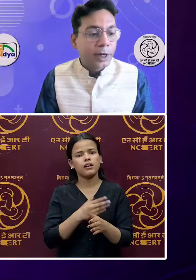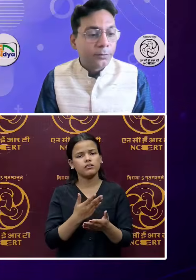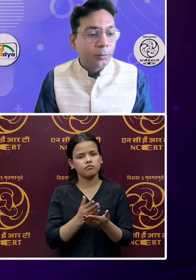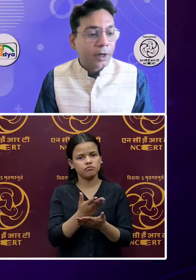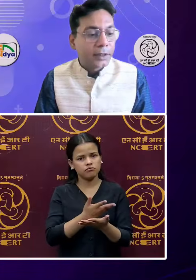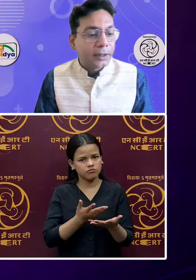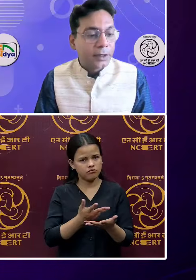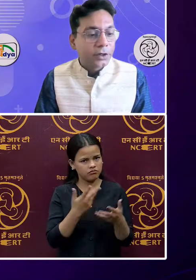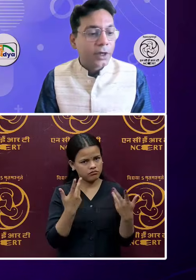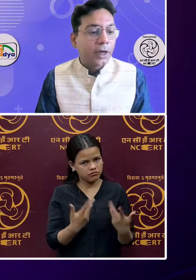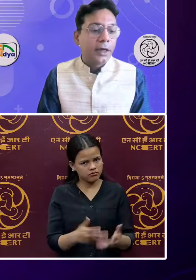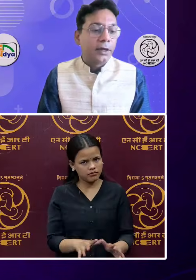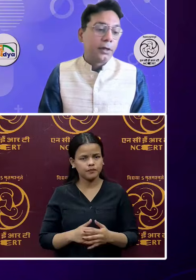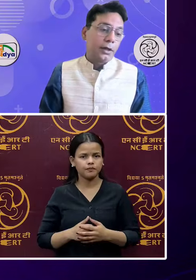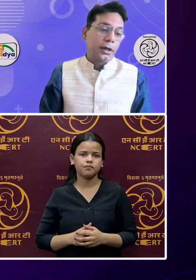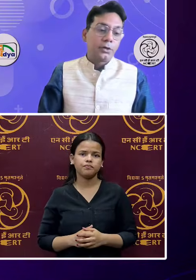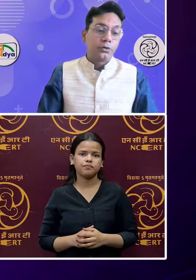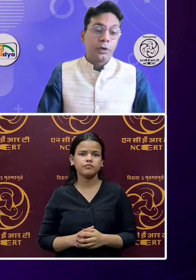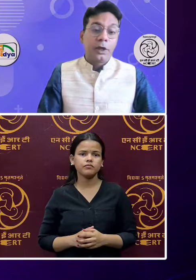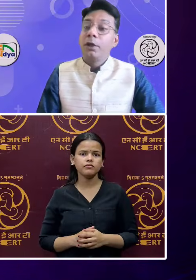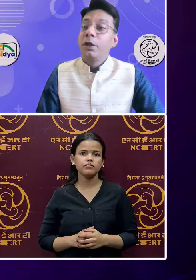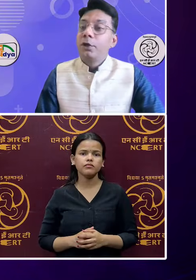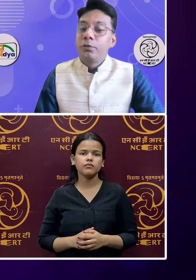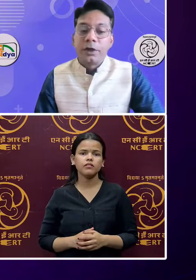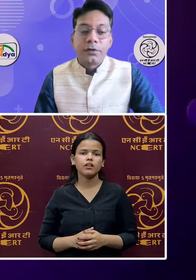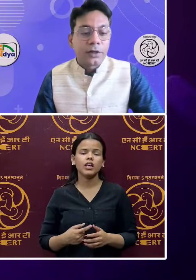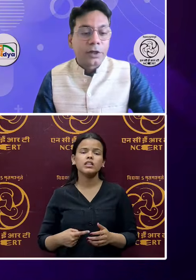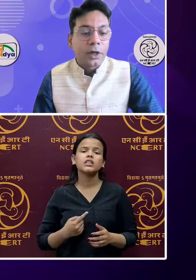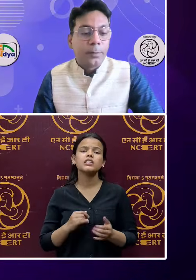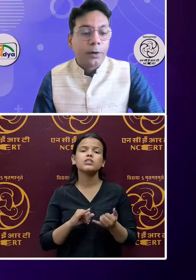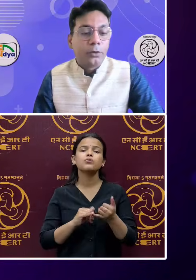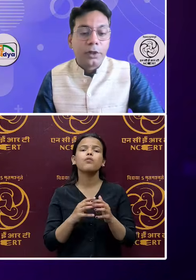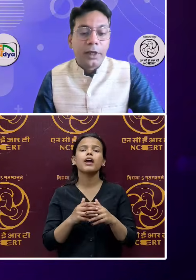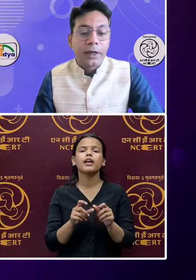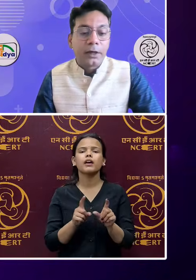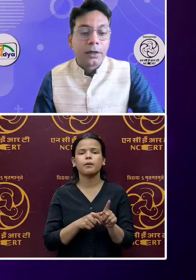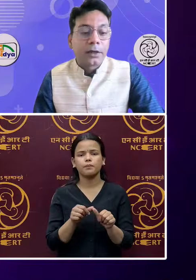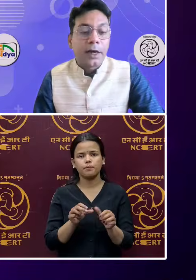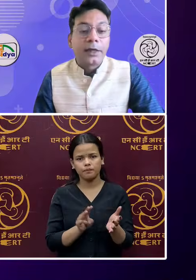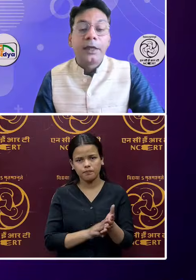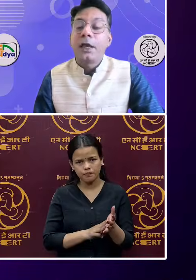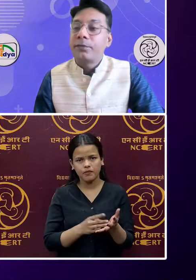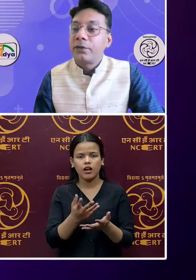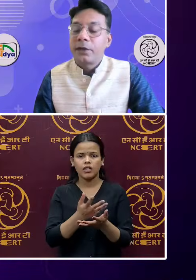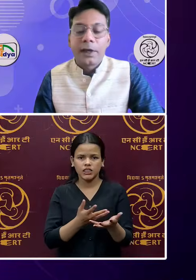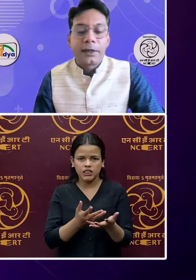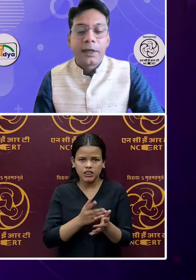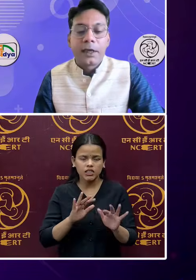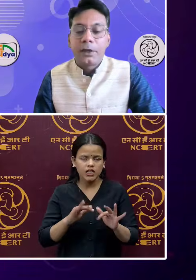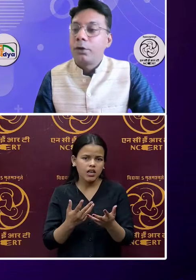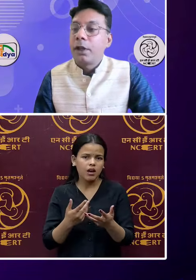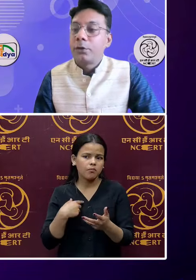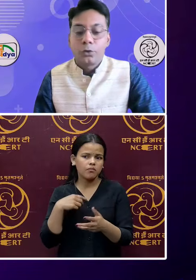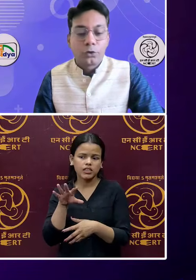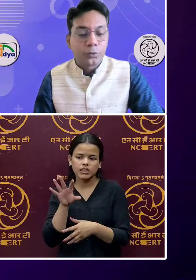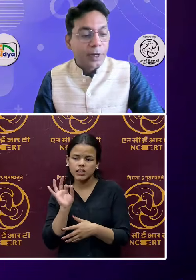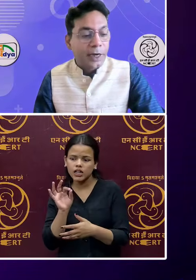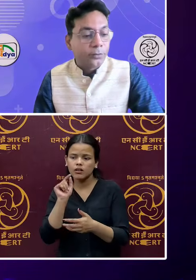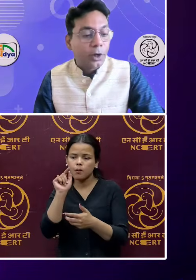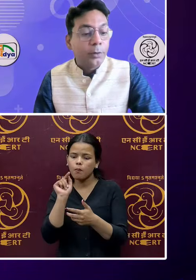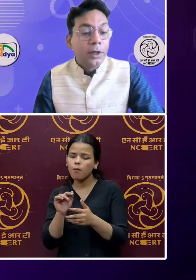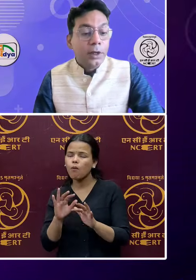course platform like DIKSHA and Swayam. We discussed about their criteria for selecting any online